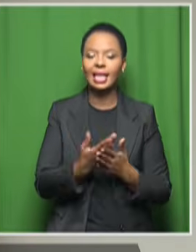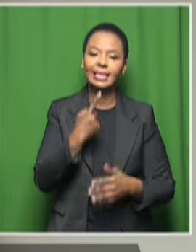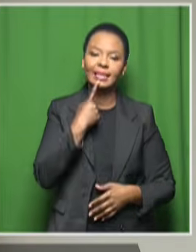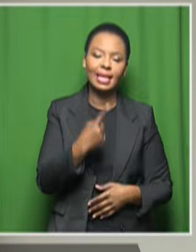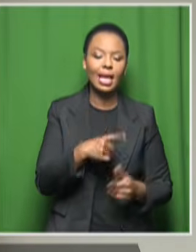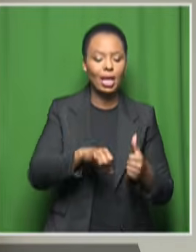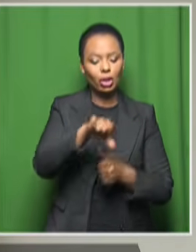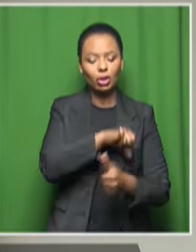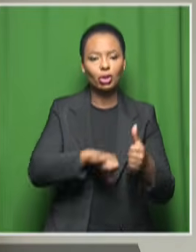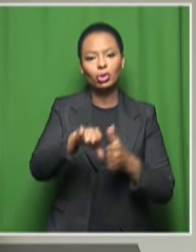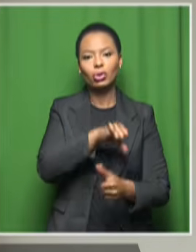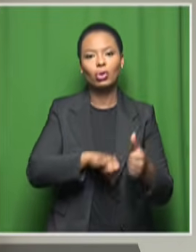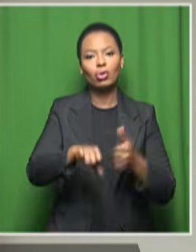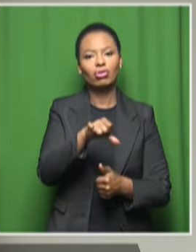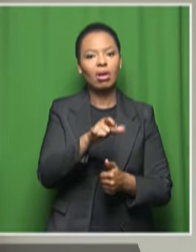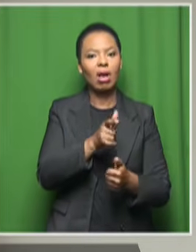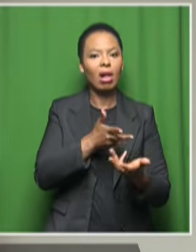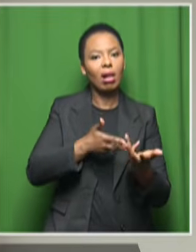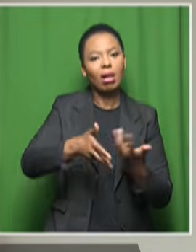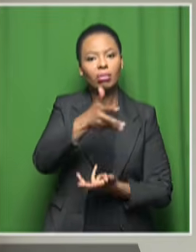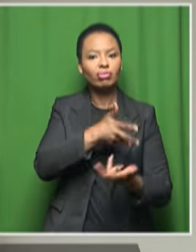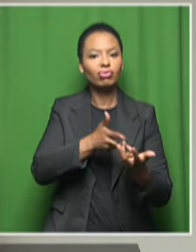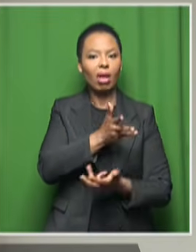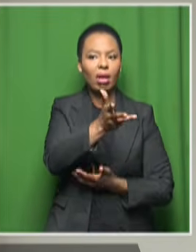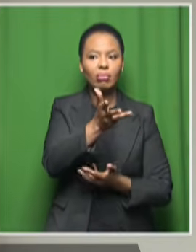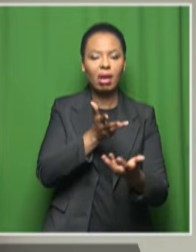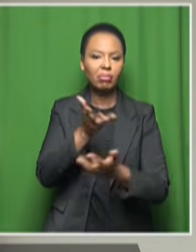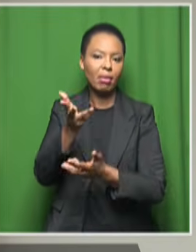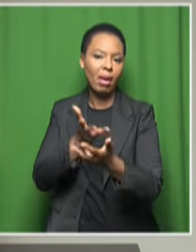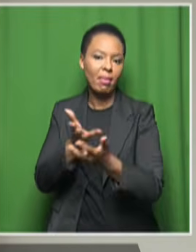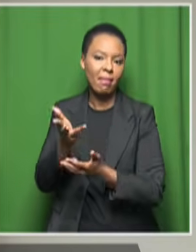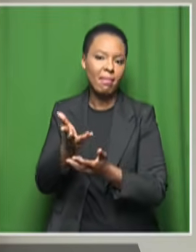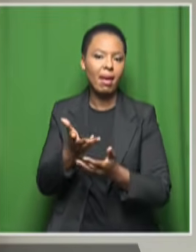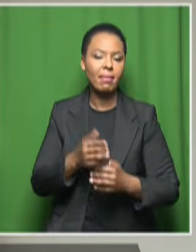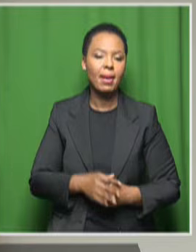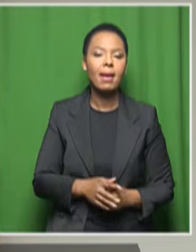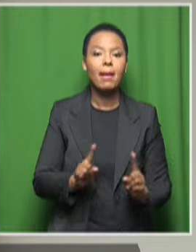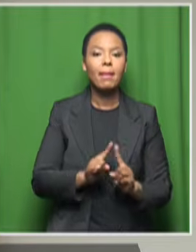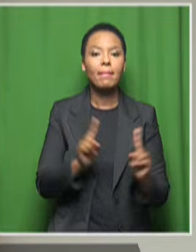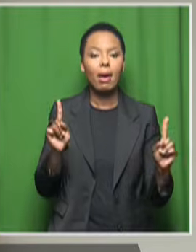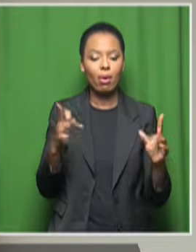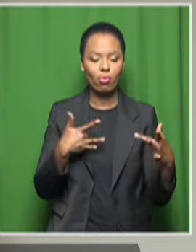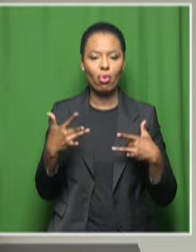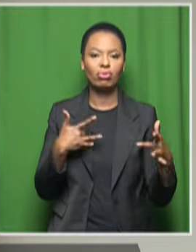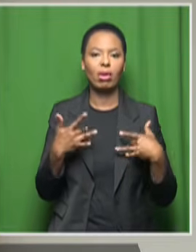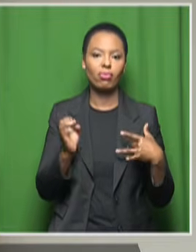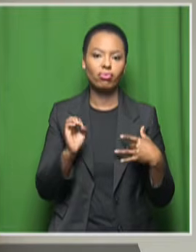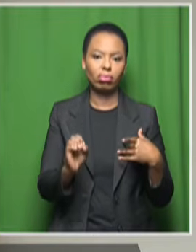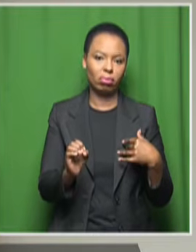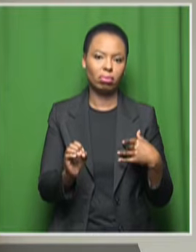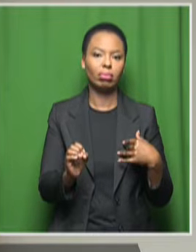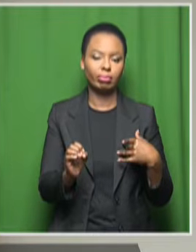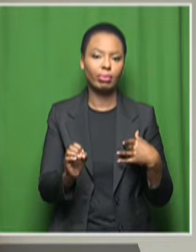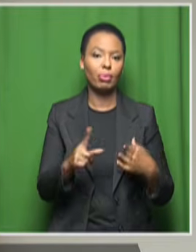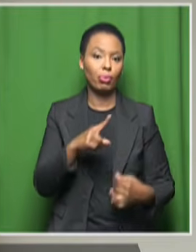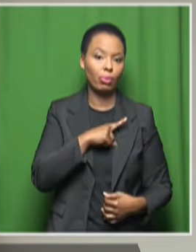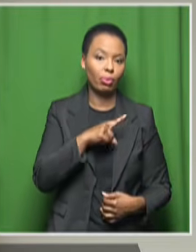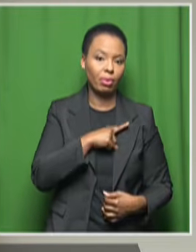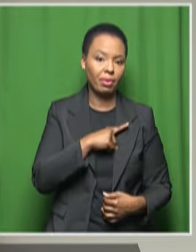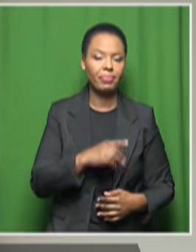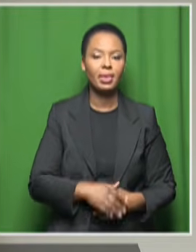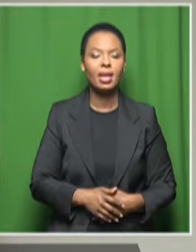social engagement that is growing. And the concern is that when you have